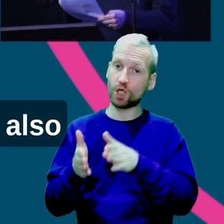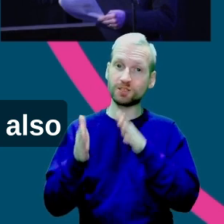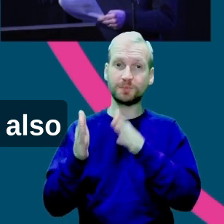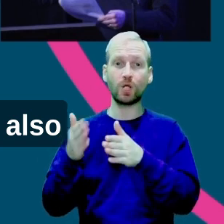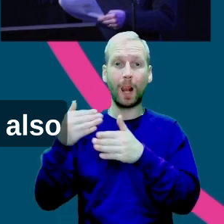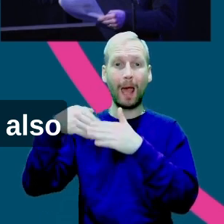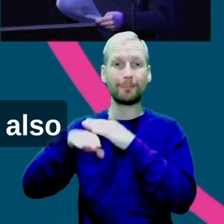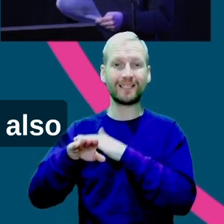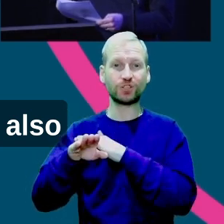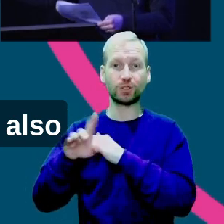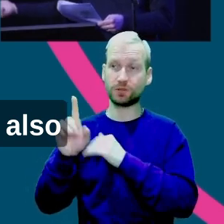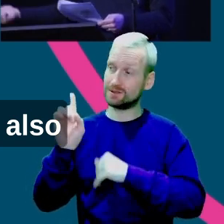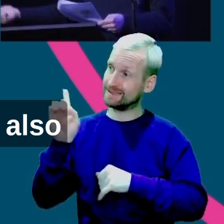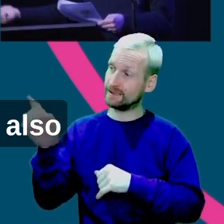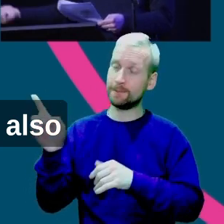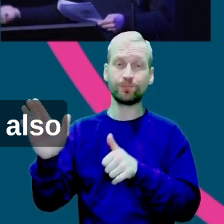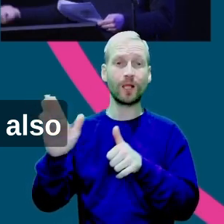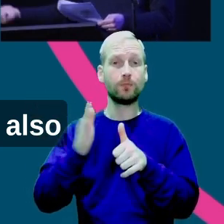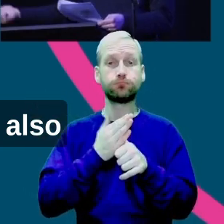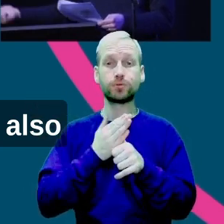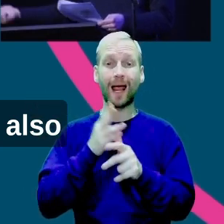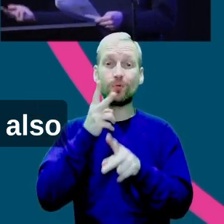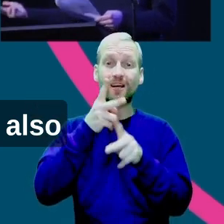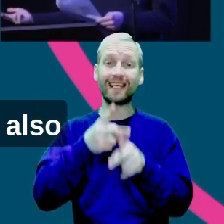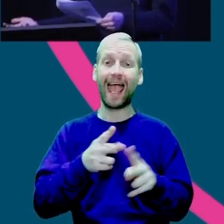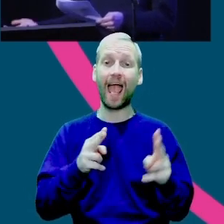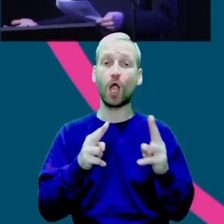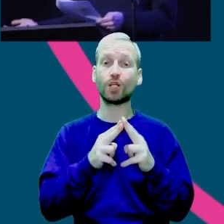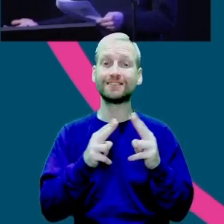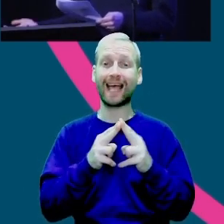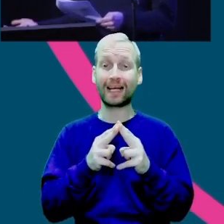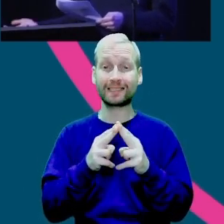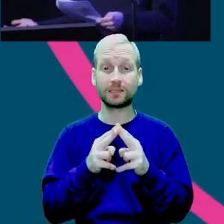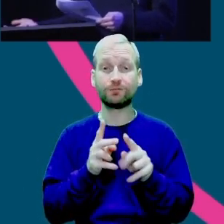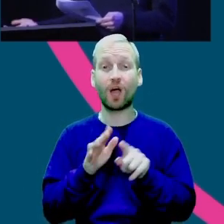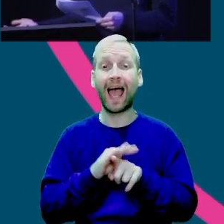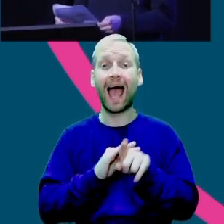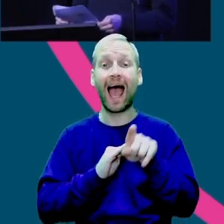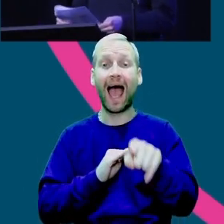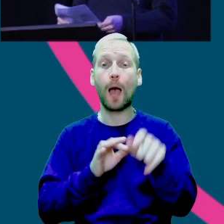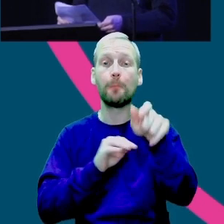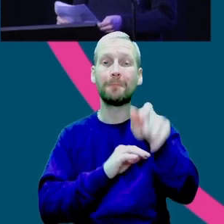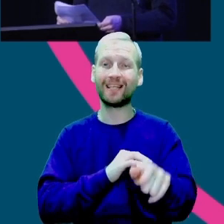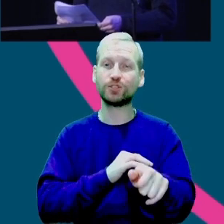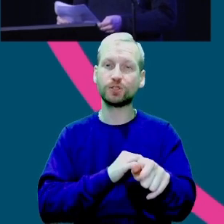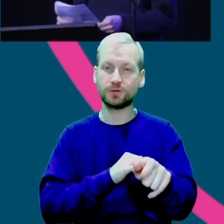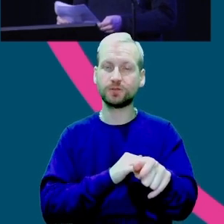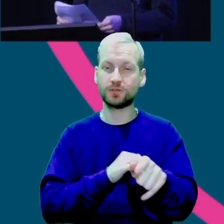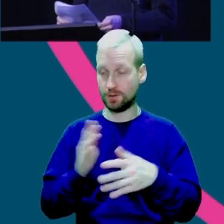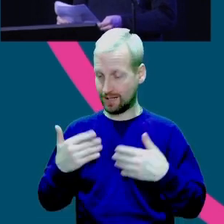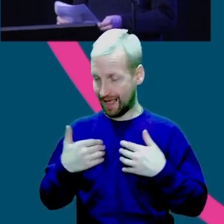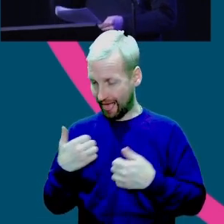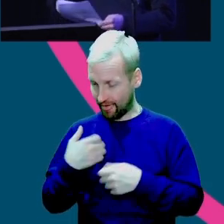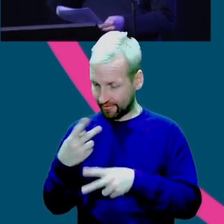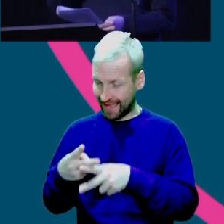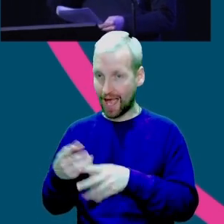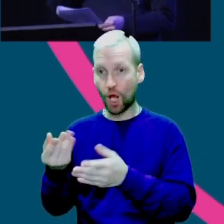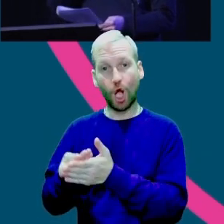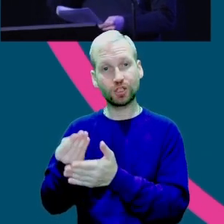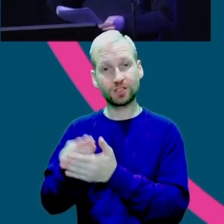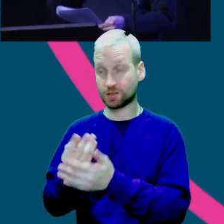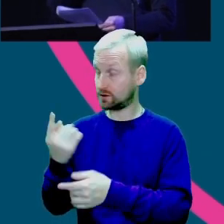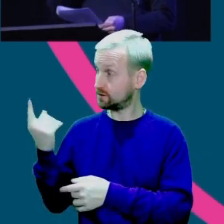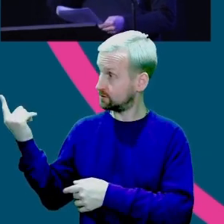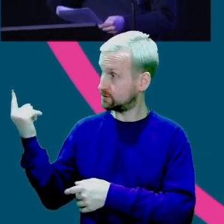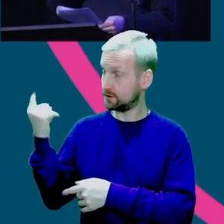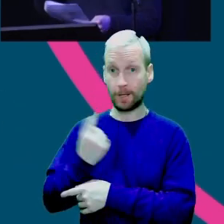admissions, primary care contacts, also outpatient care contacts, as well as healthcare costs. In those